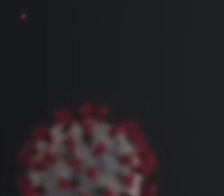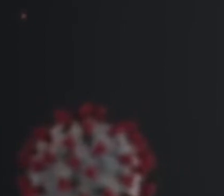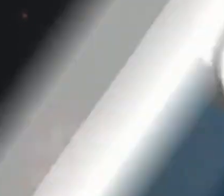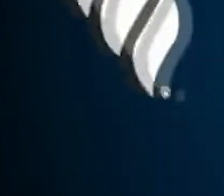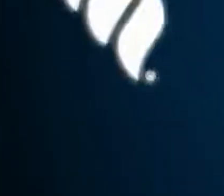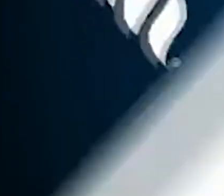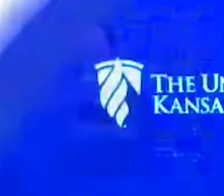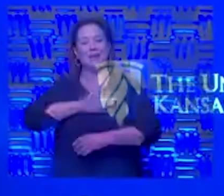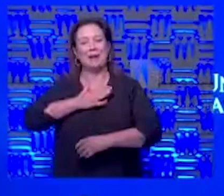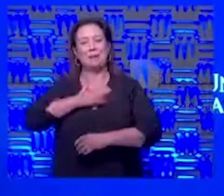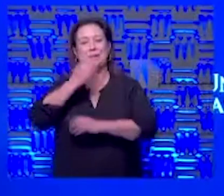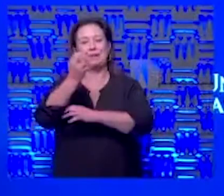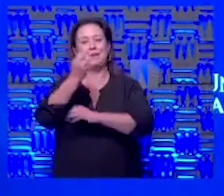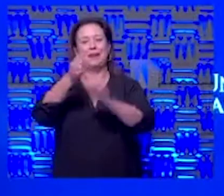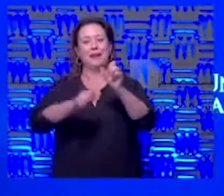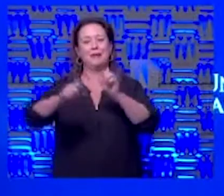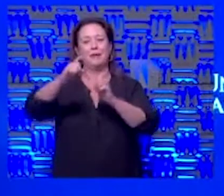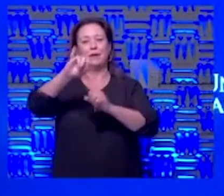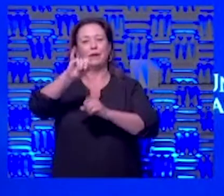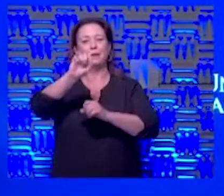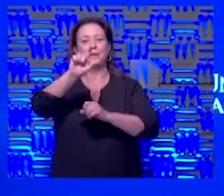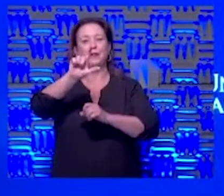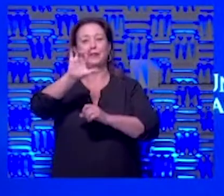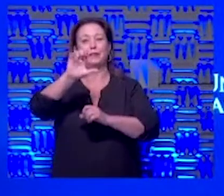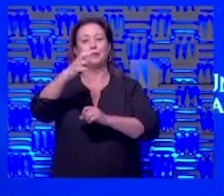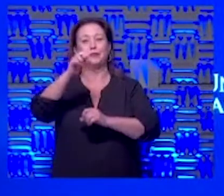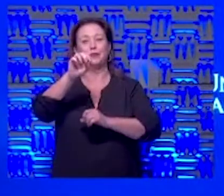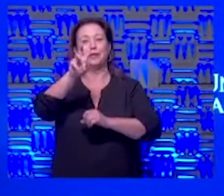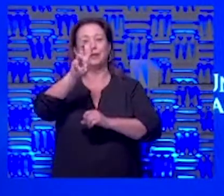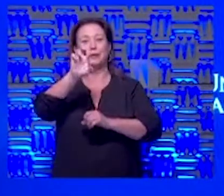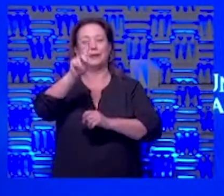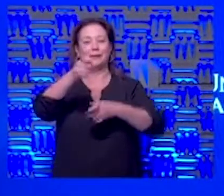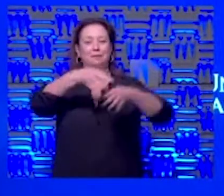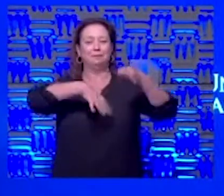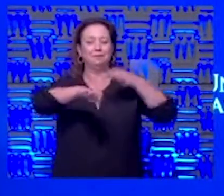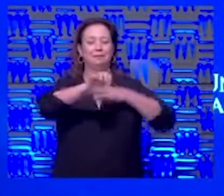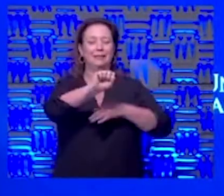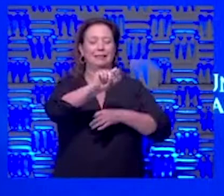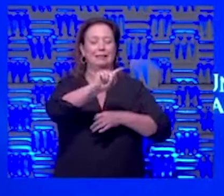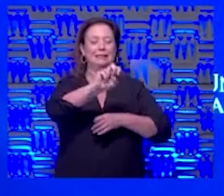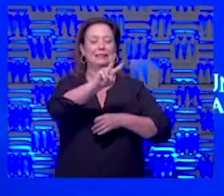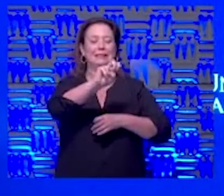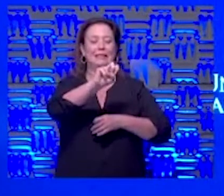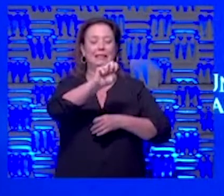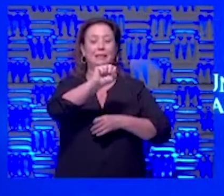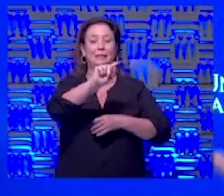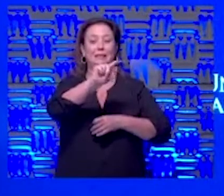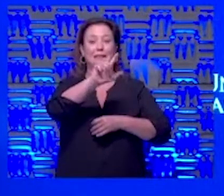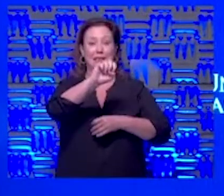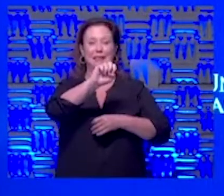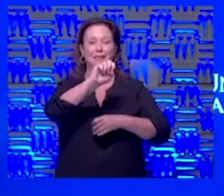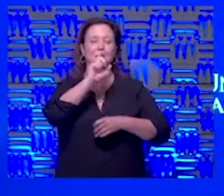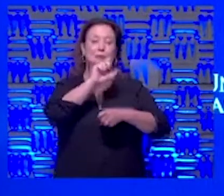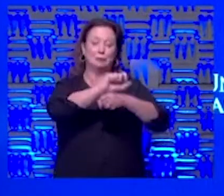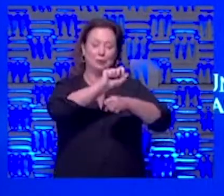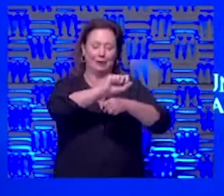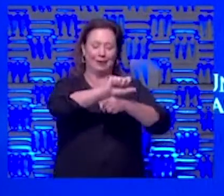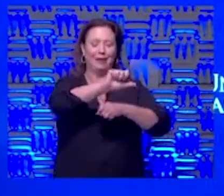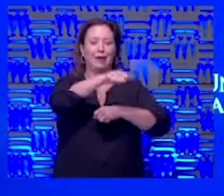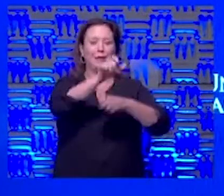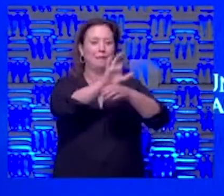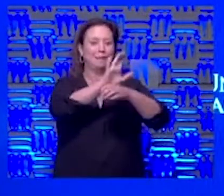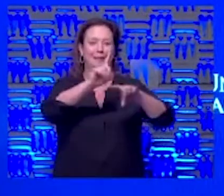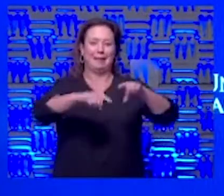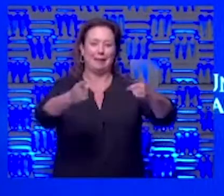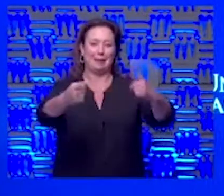Good morning and happy Friday, everyone. I'm Jill Chadwick, and I'm in for Dr. Stephen Stites, who's off today, doing other business. He is working, but he's not